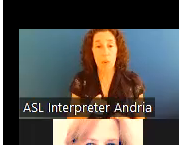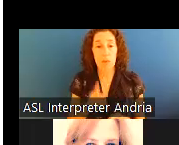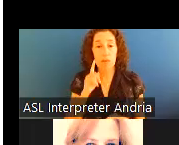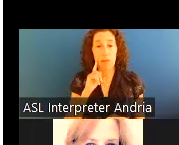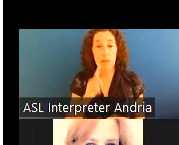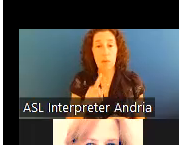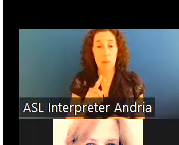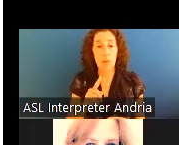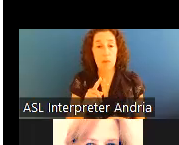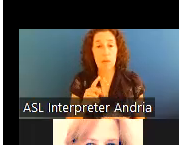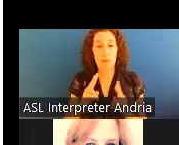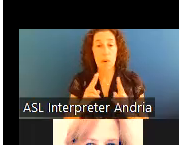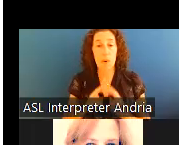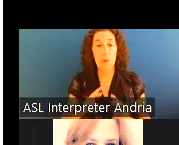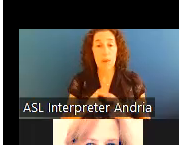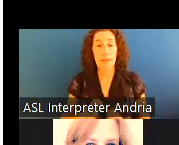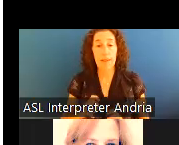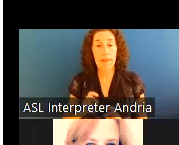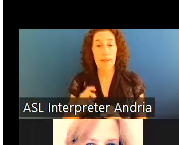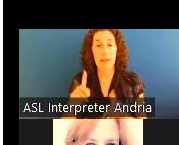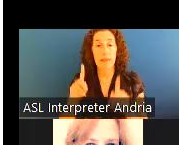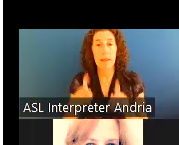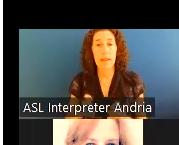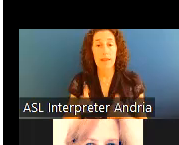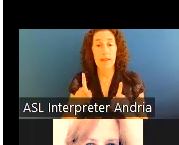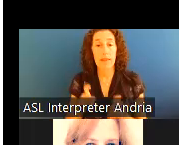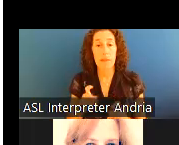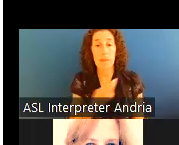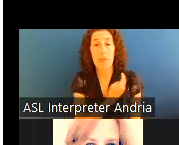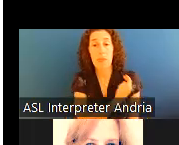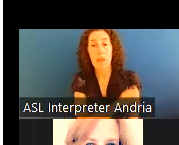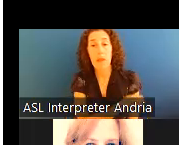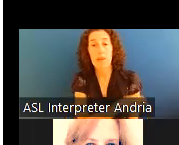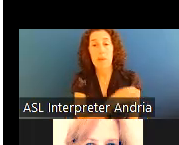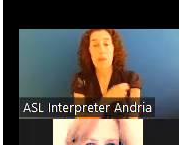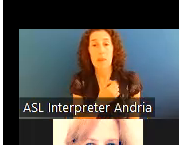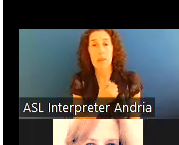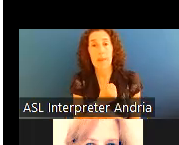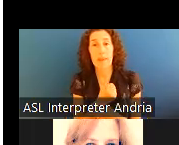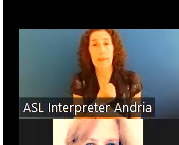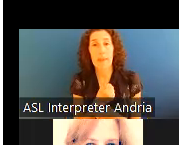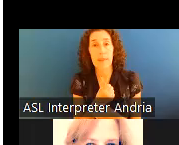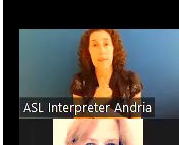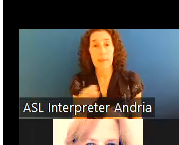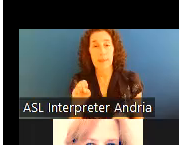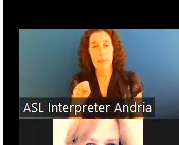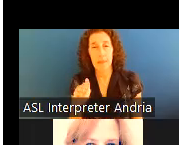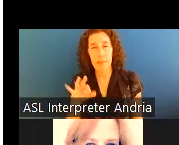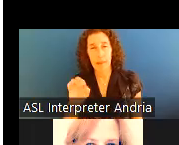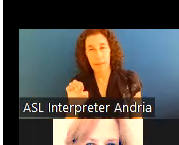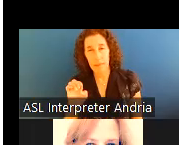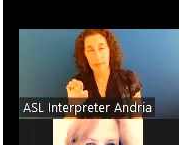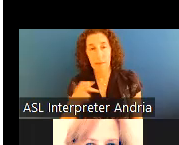at a hospital that has a SAFE program. Natalie is going to talk a little bit about what a forensic